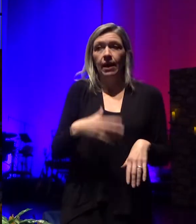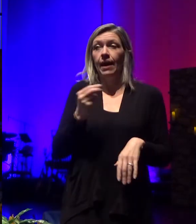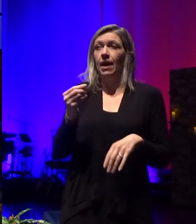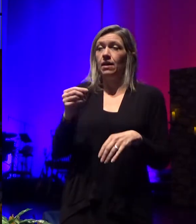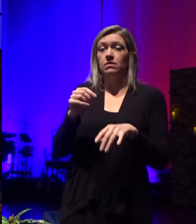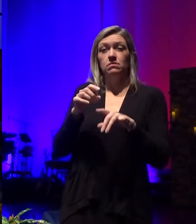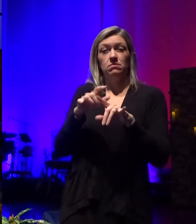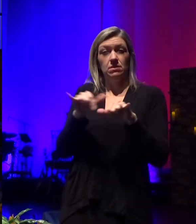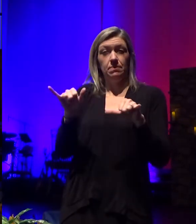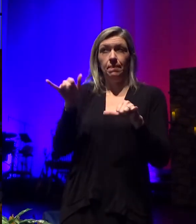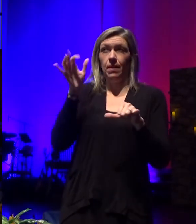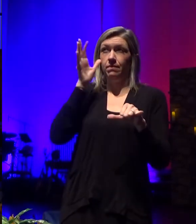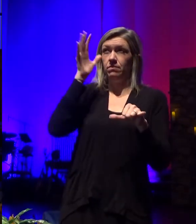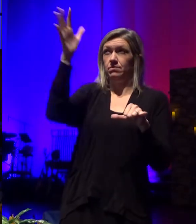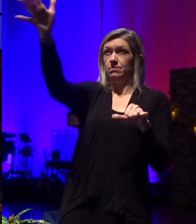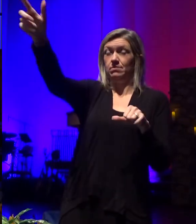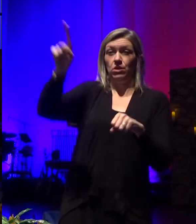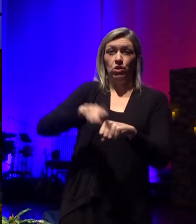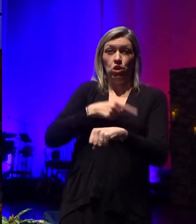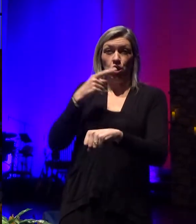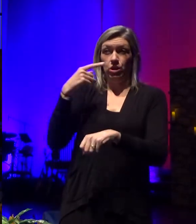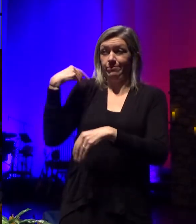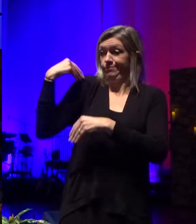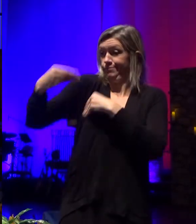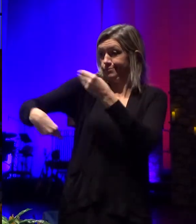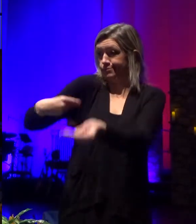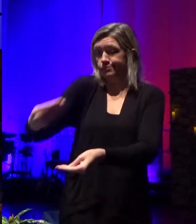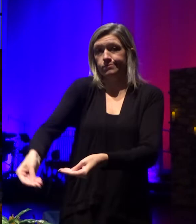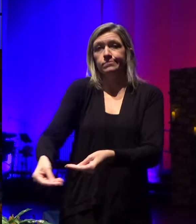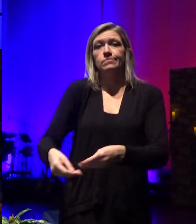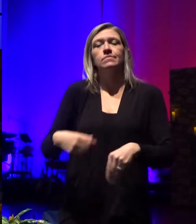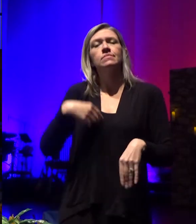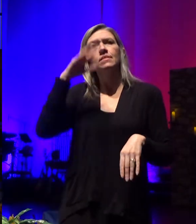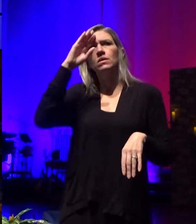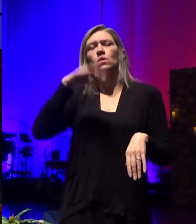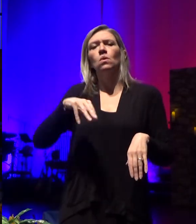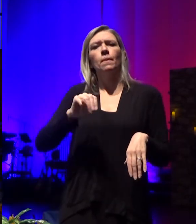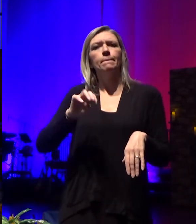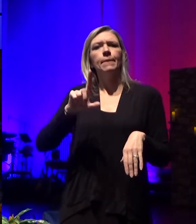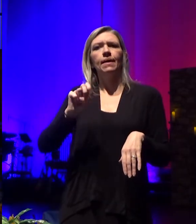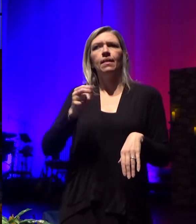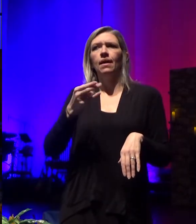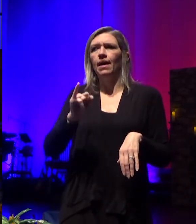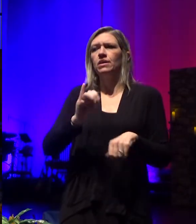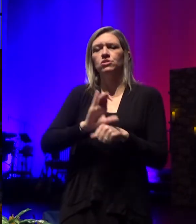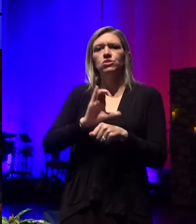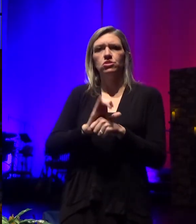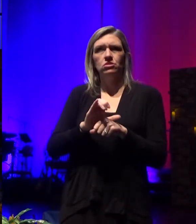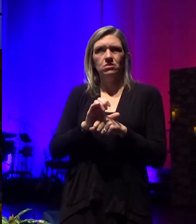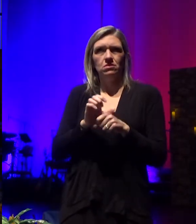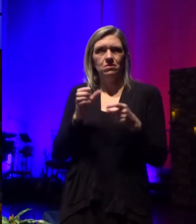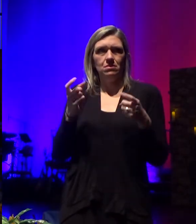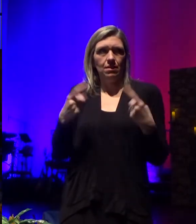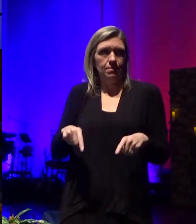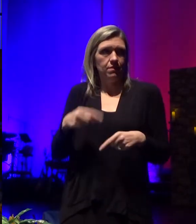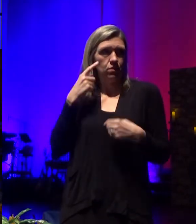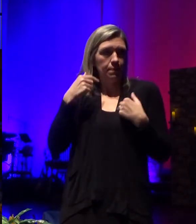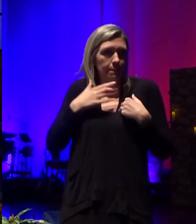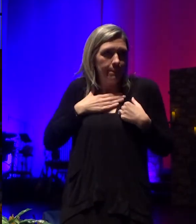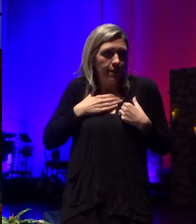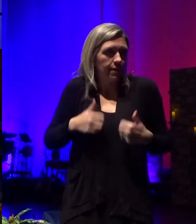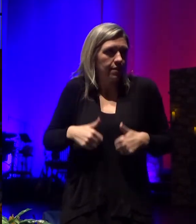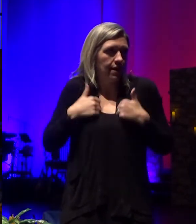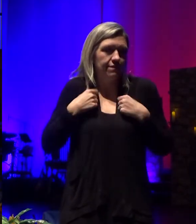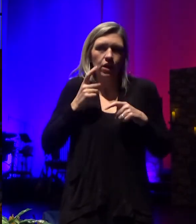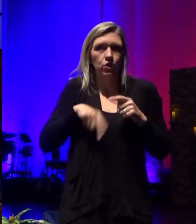well long-term, multi-generational. I know what Mile High Church has done in my life. I could never repay it fully. But